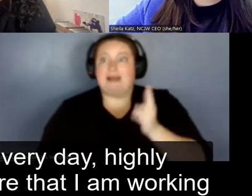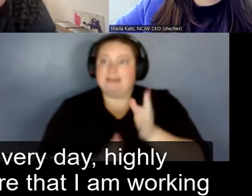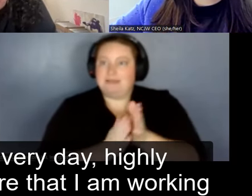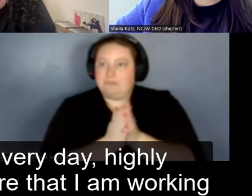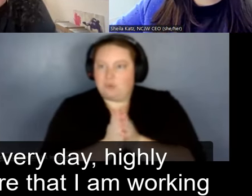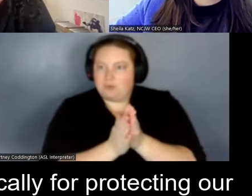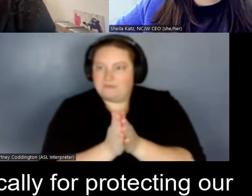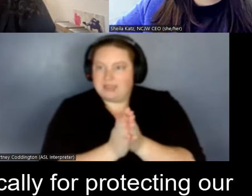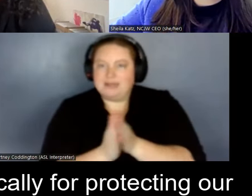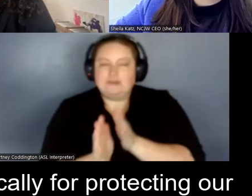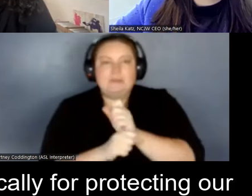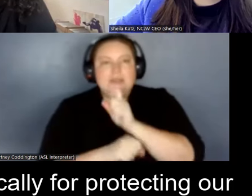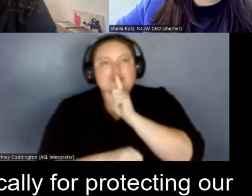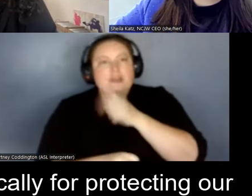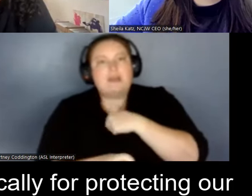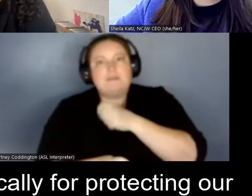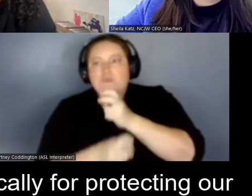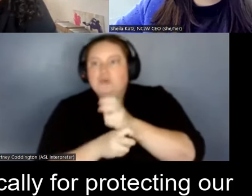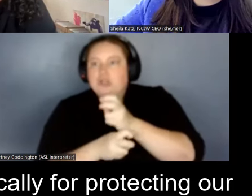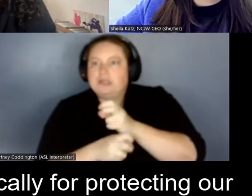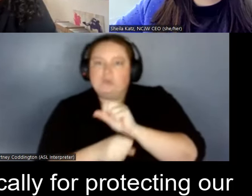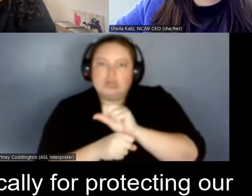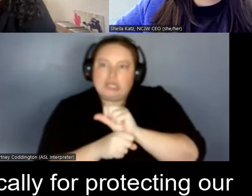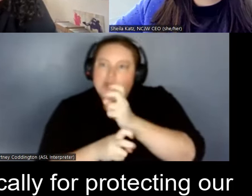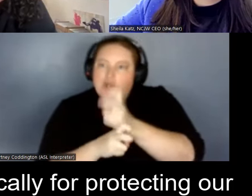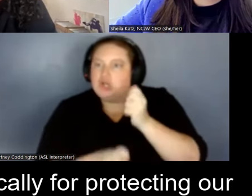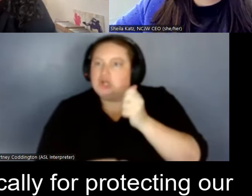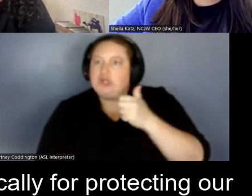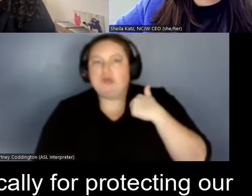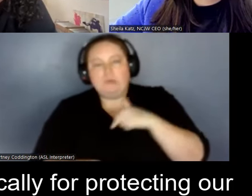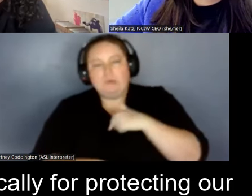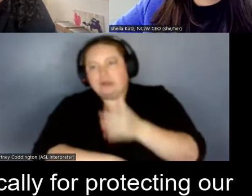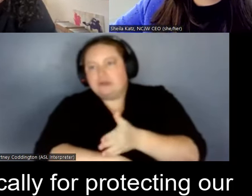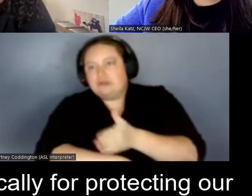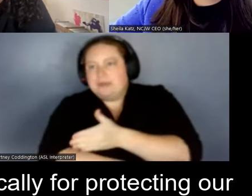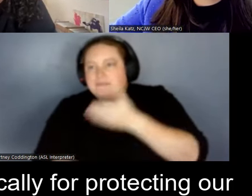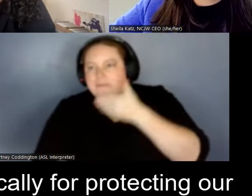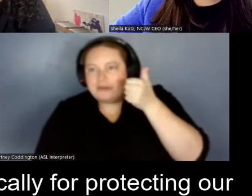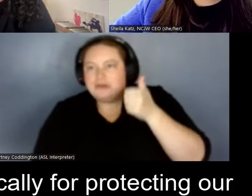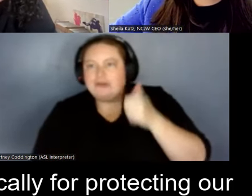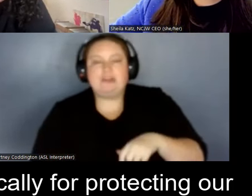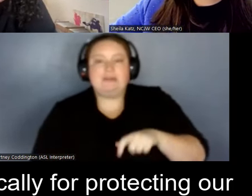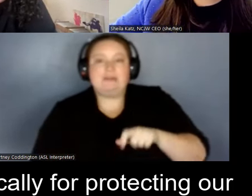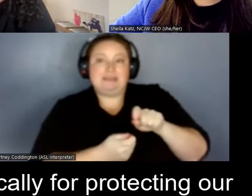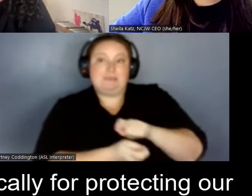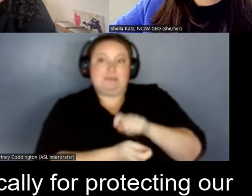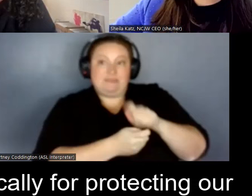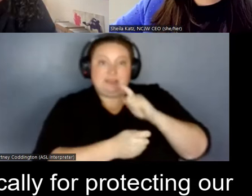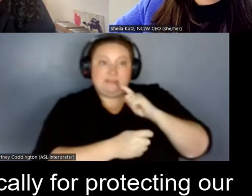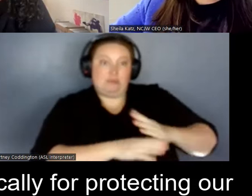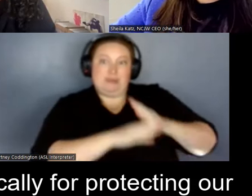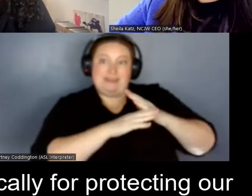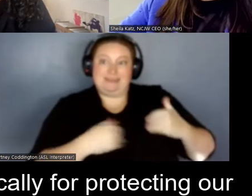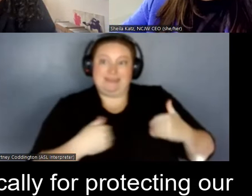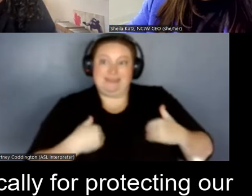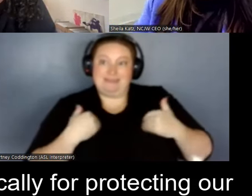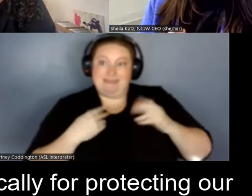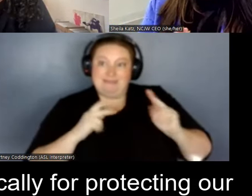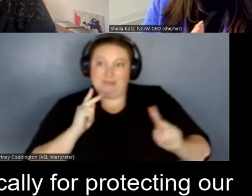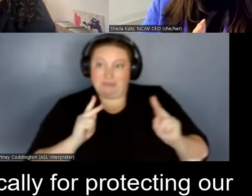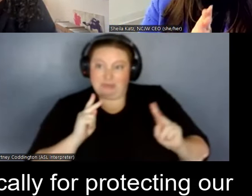I'm working harder, that we are doing better, specifically for protecting our young people and